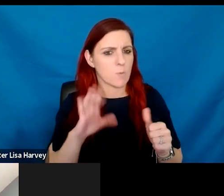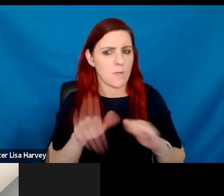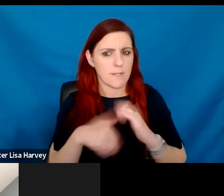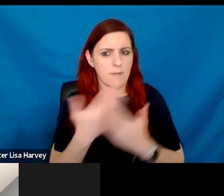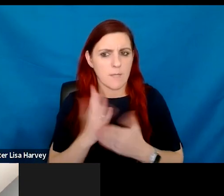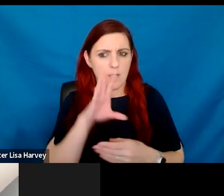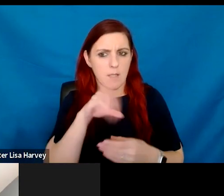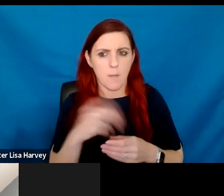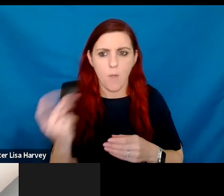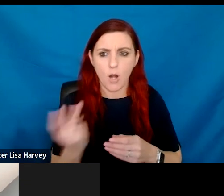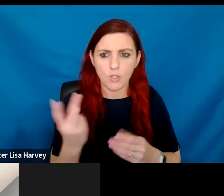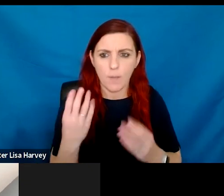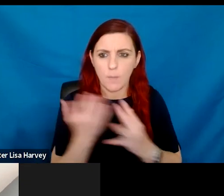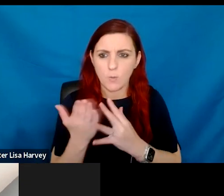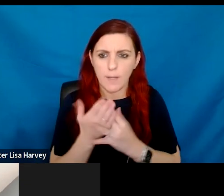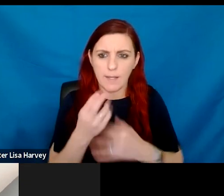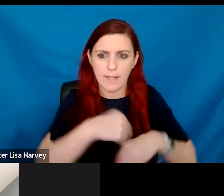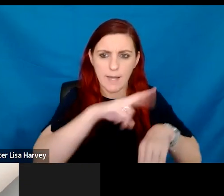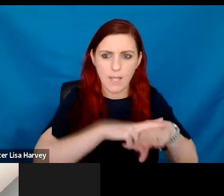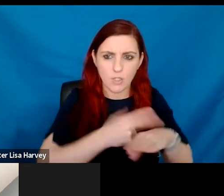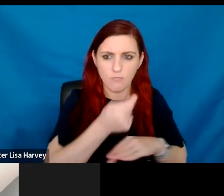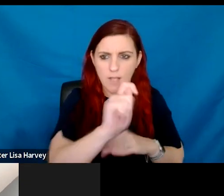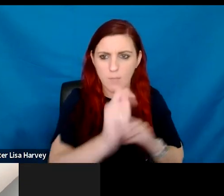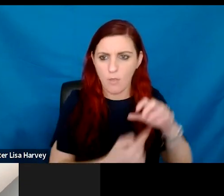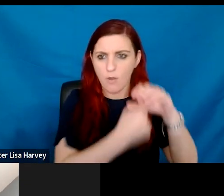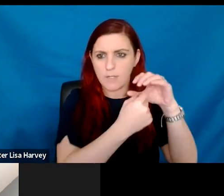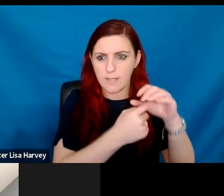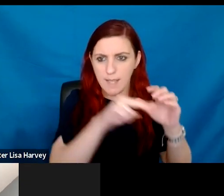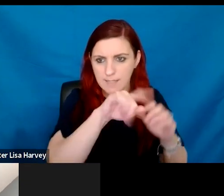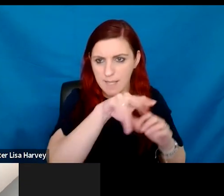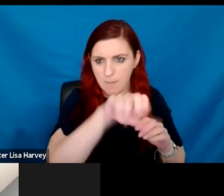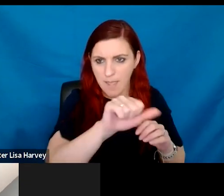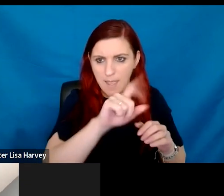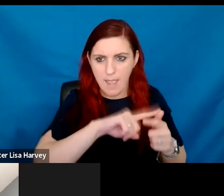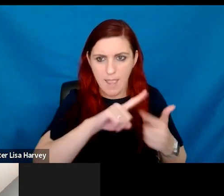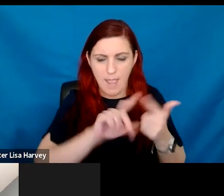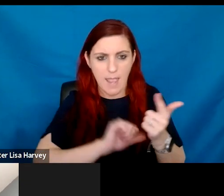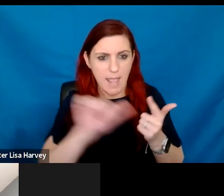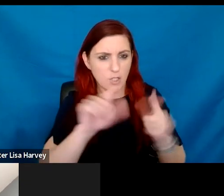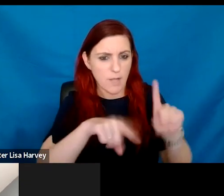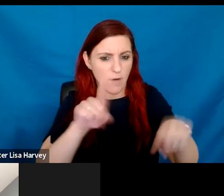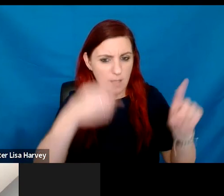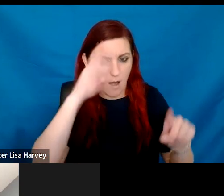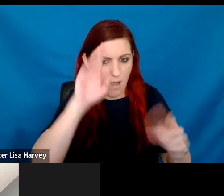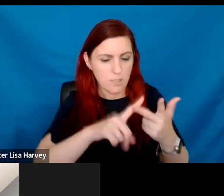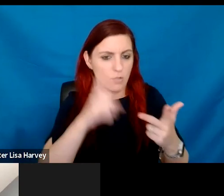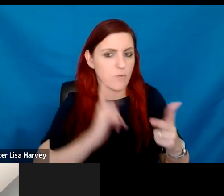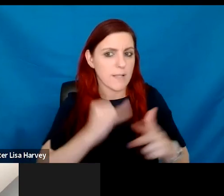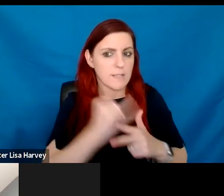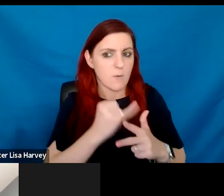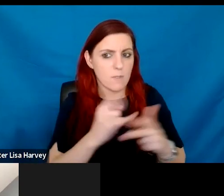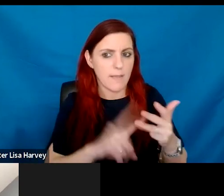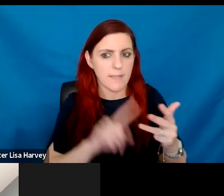a partnership between the National Transport Authority, Age Friendly Ireland, Green Schools and the